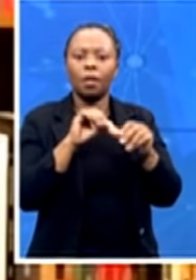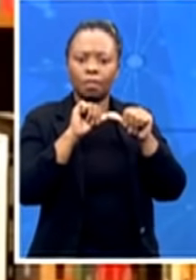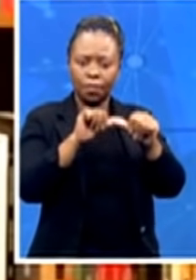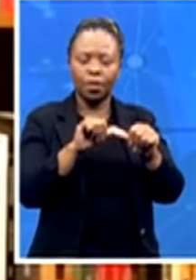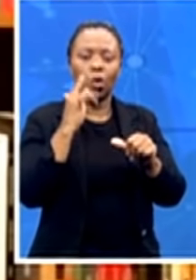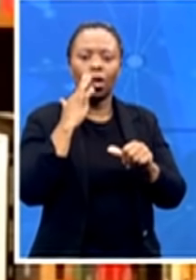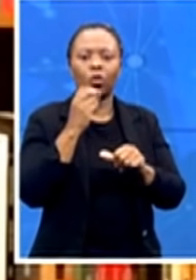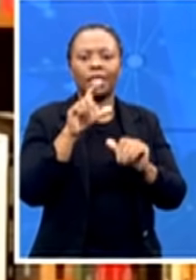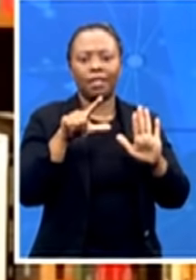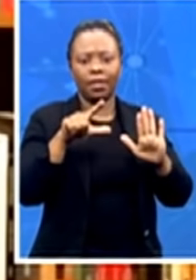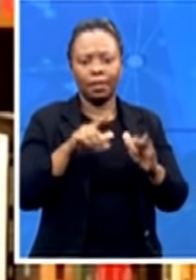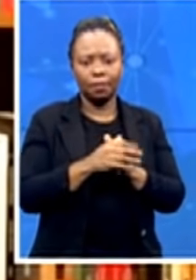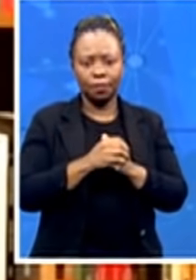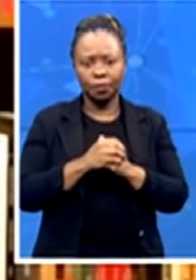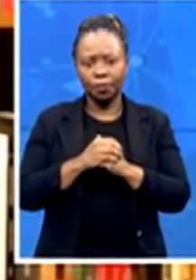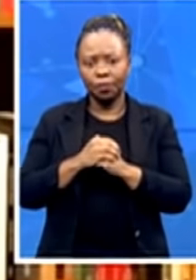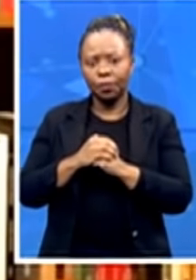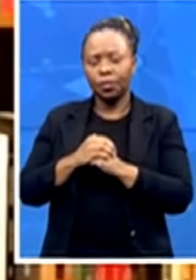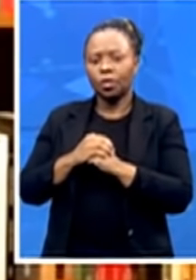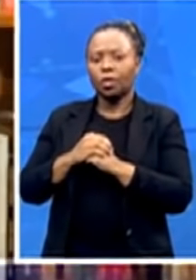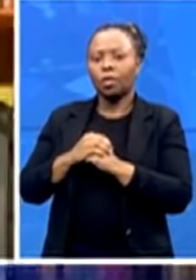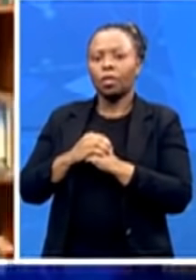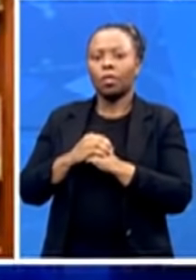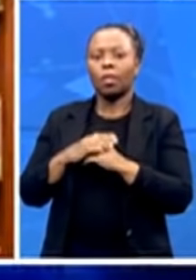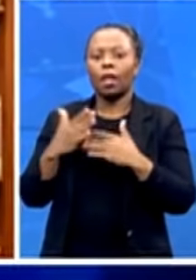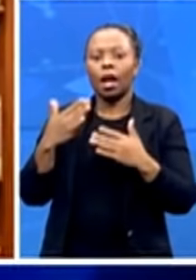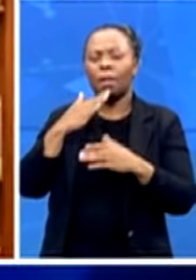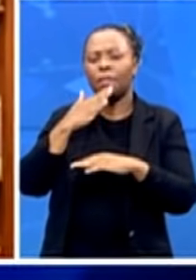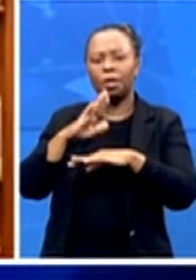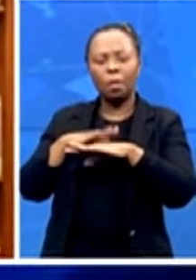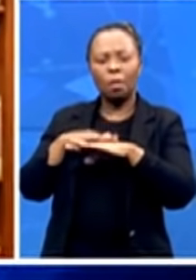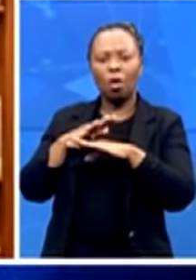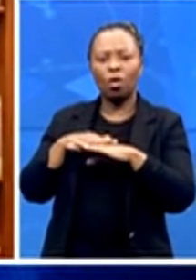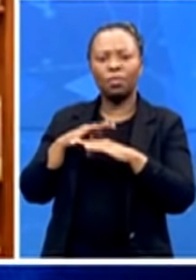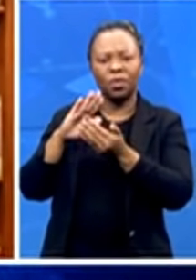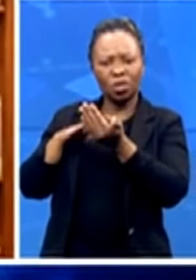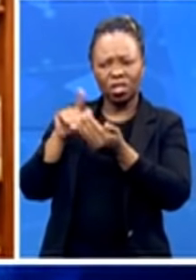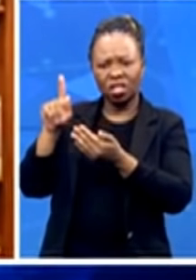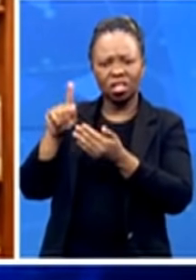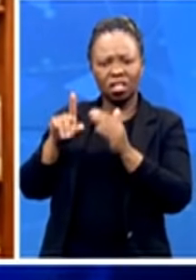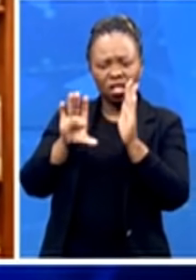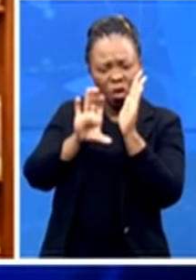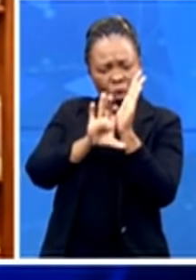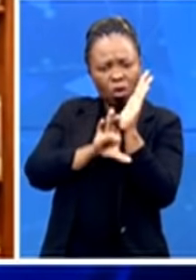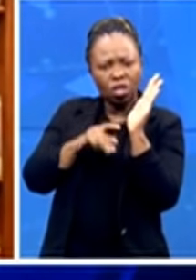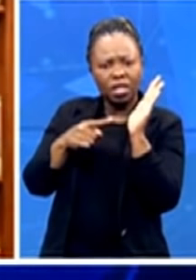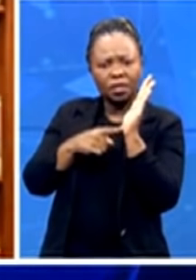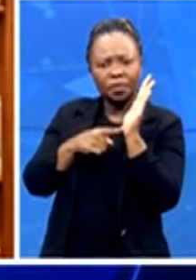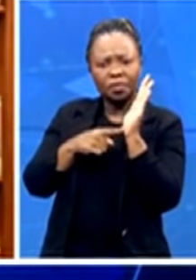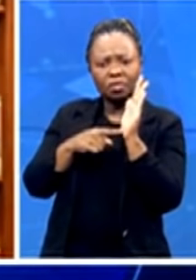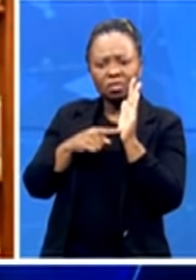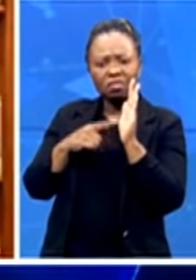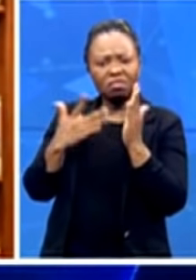a bona fide argument, though, when he questions the constitutionality of the step-aside resolution, when he should have contested it when it